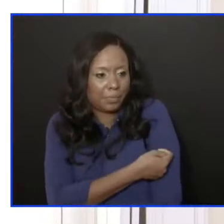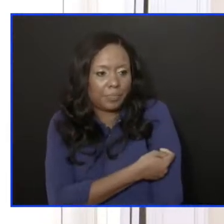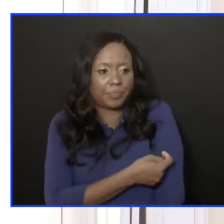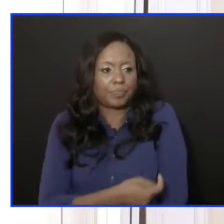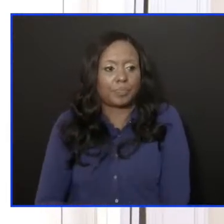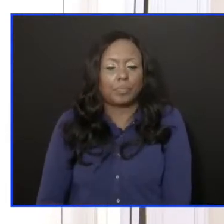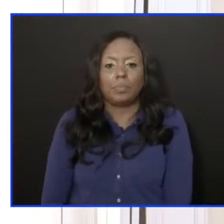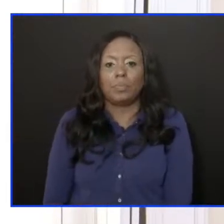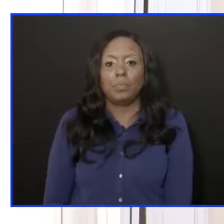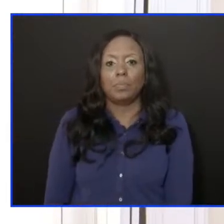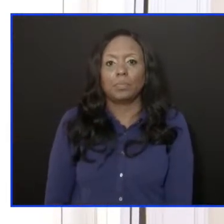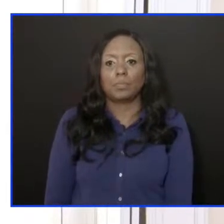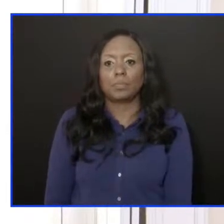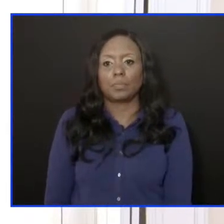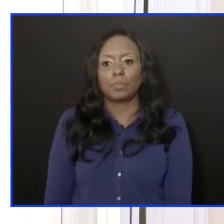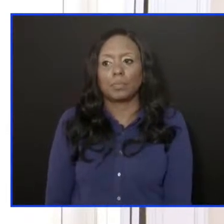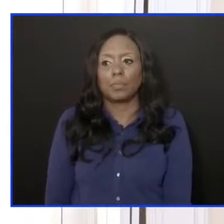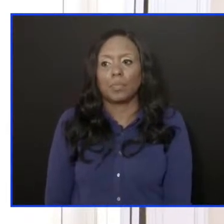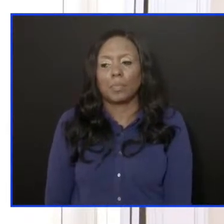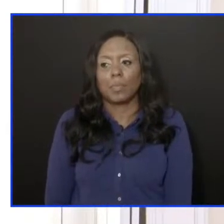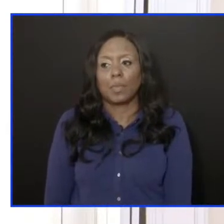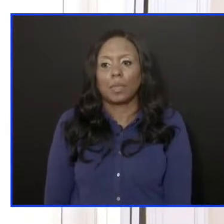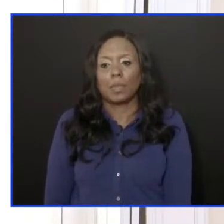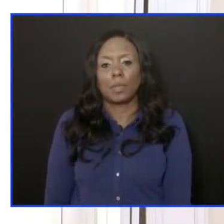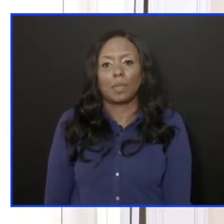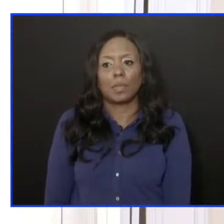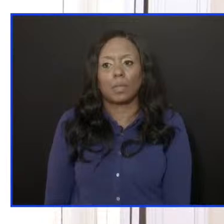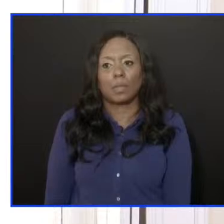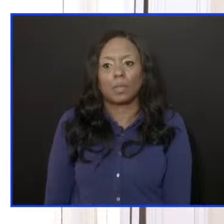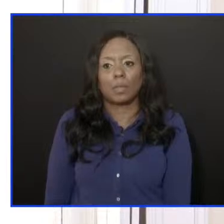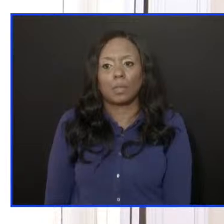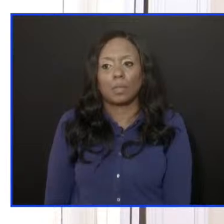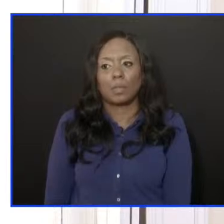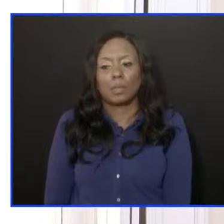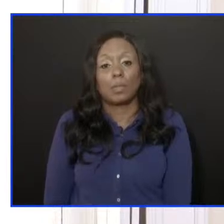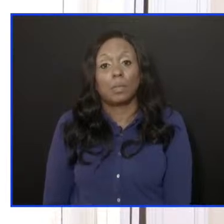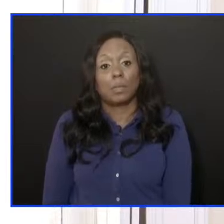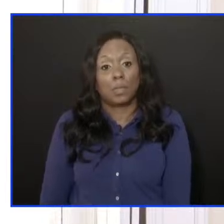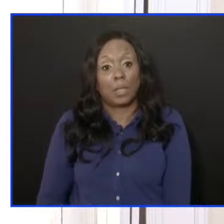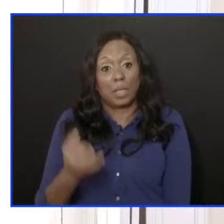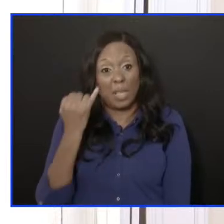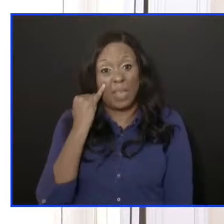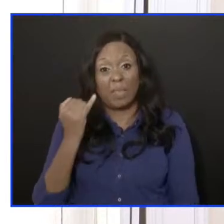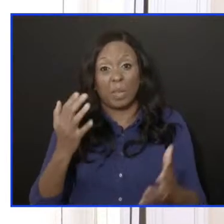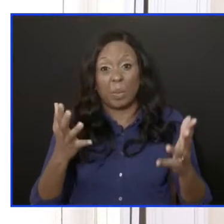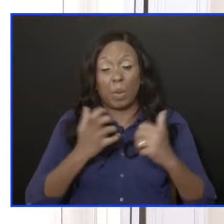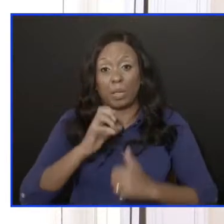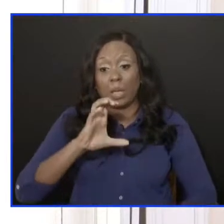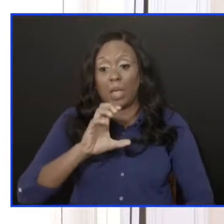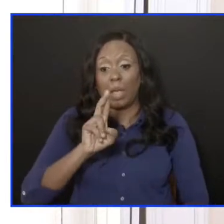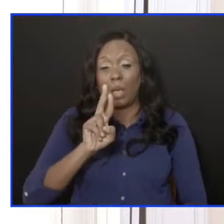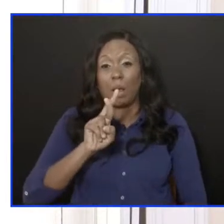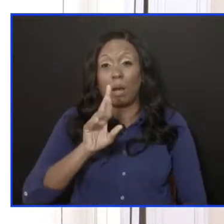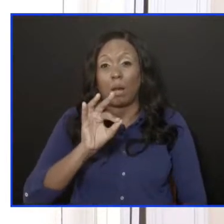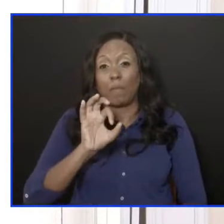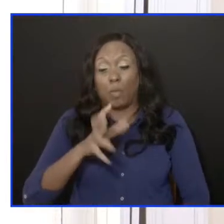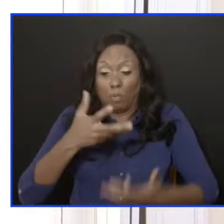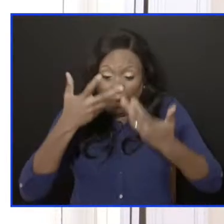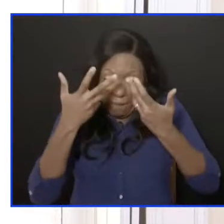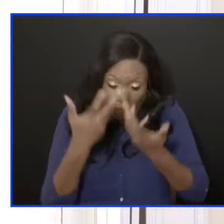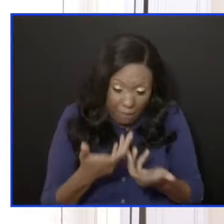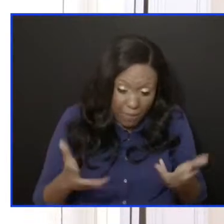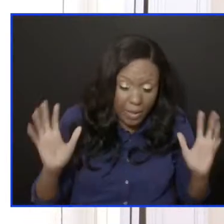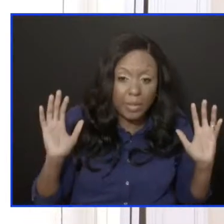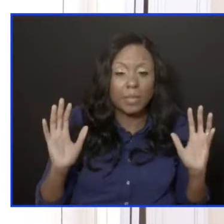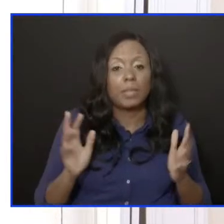see the complete elimination of curfew until we have 75% with a second jab. But we've started the process